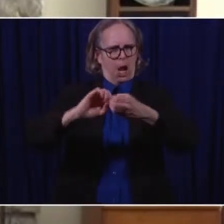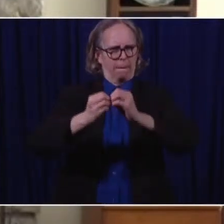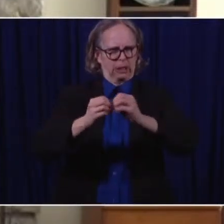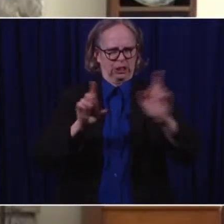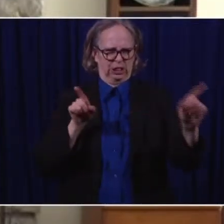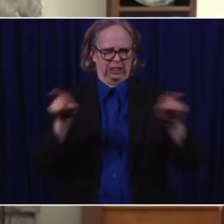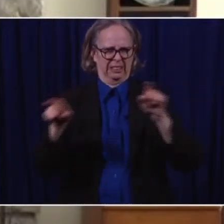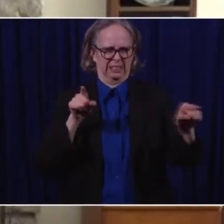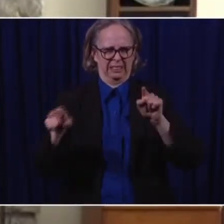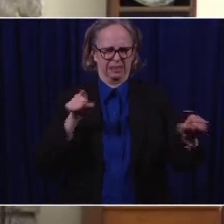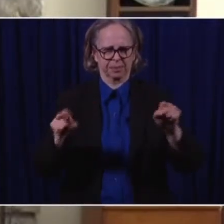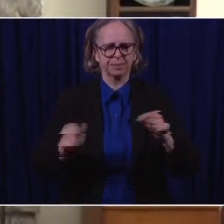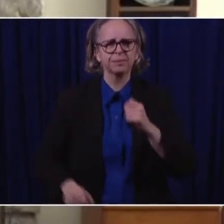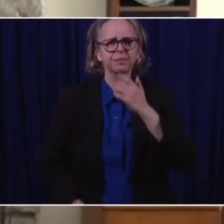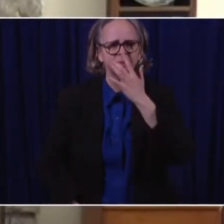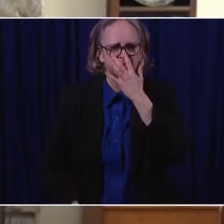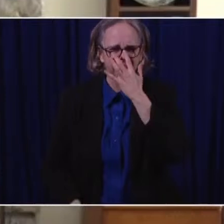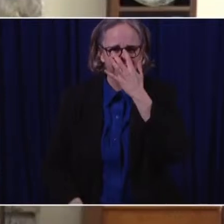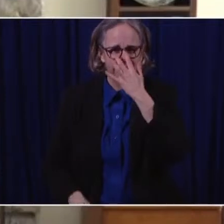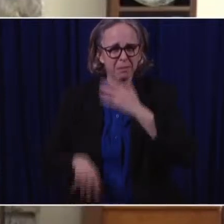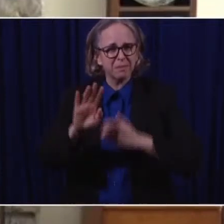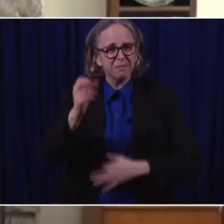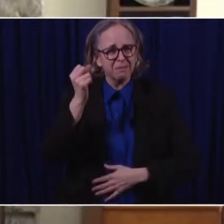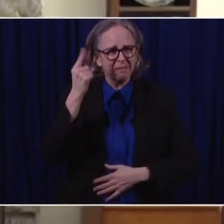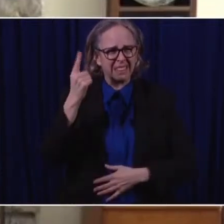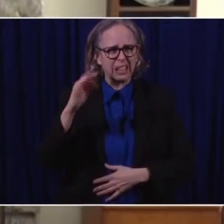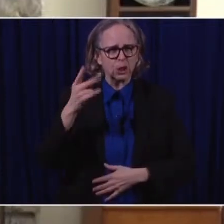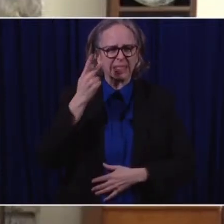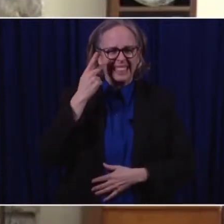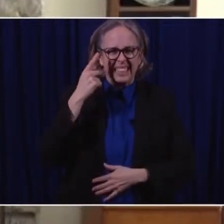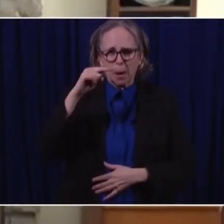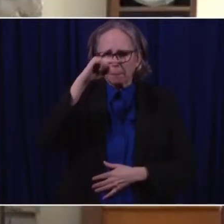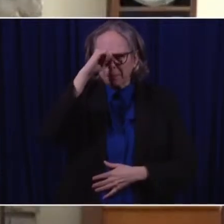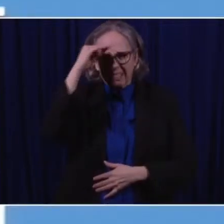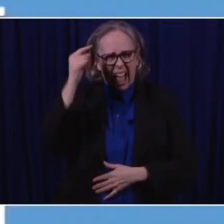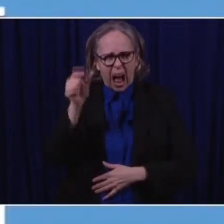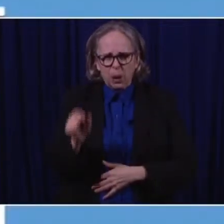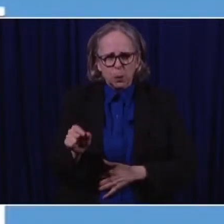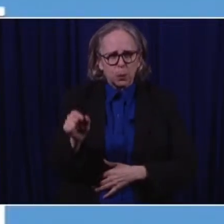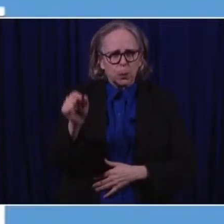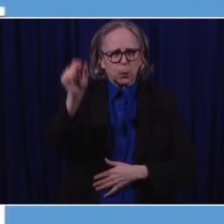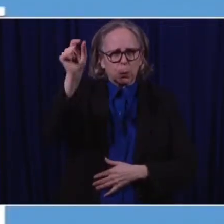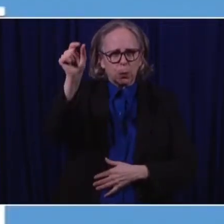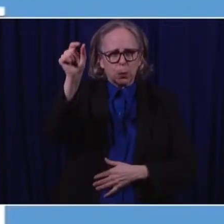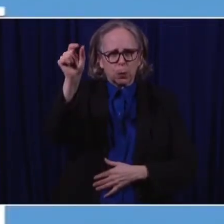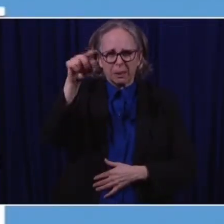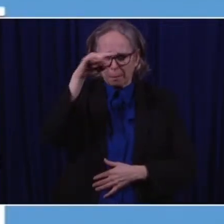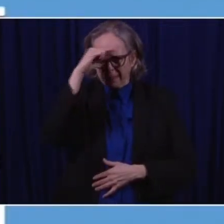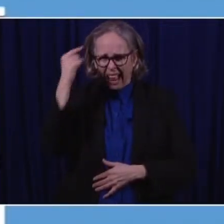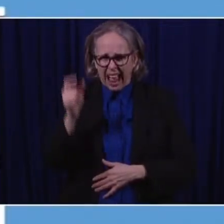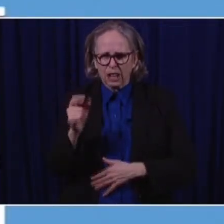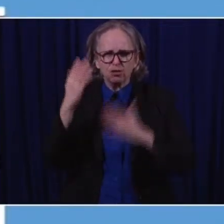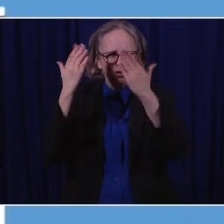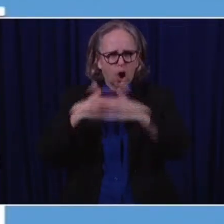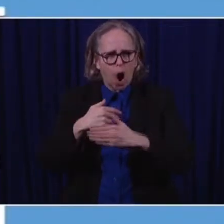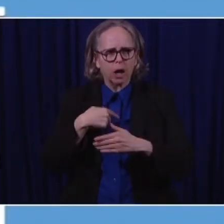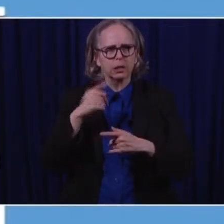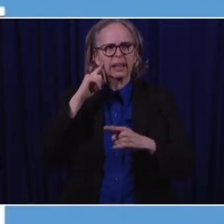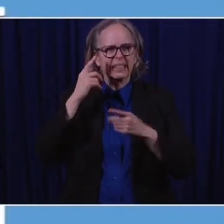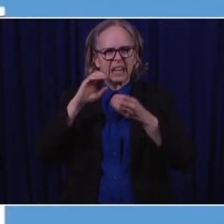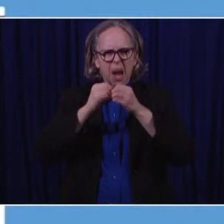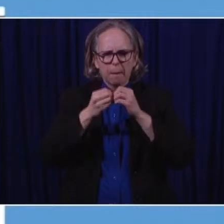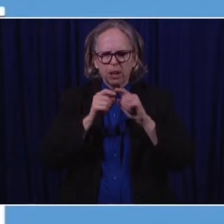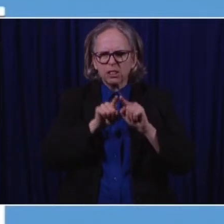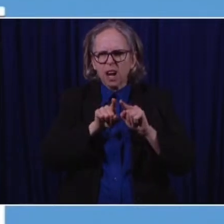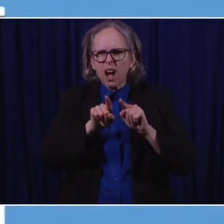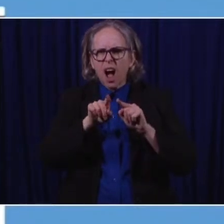in the black, and you can follow it through here, but what you see in the black is number of cases,